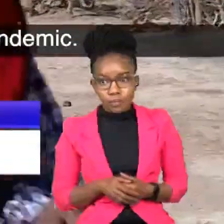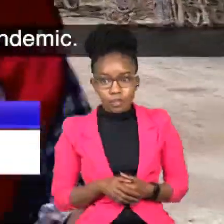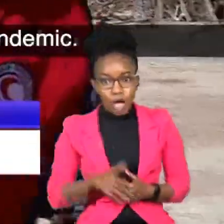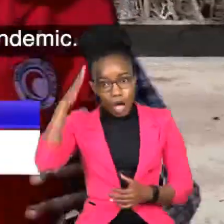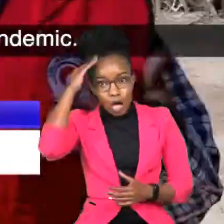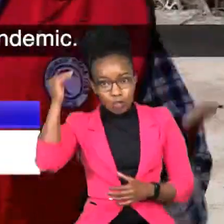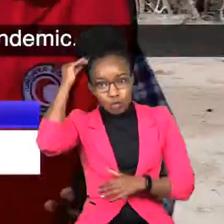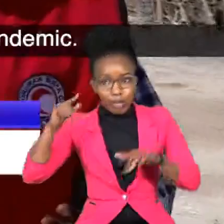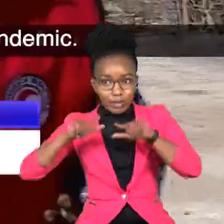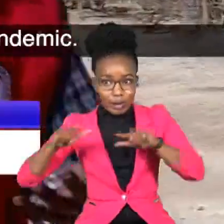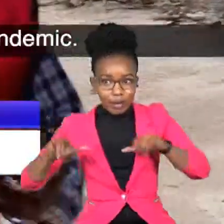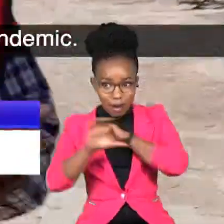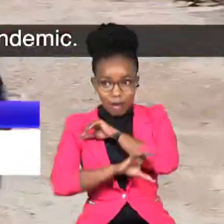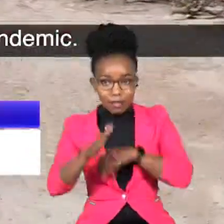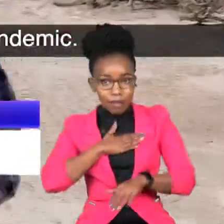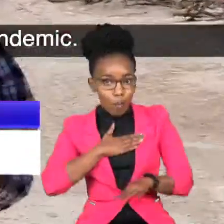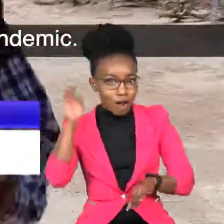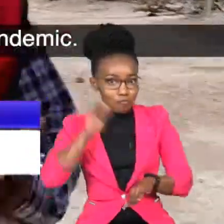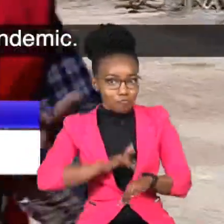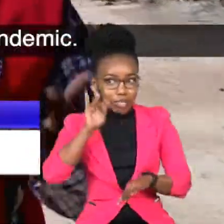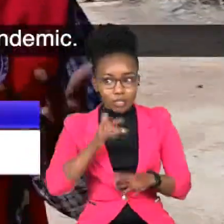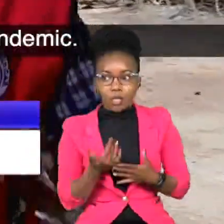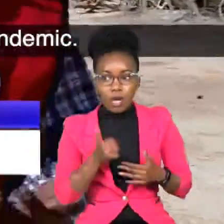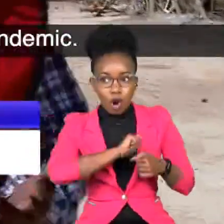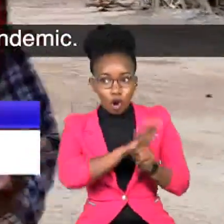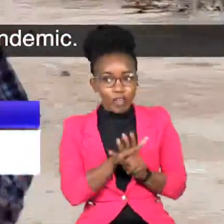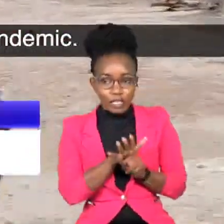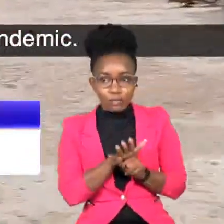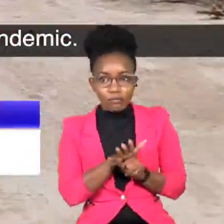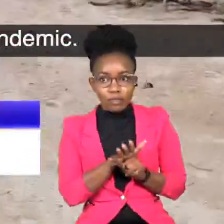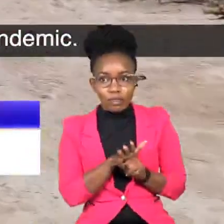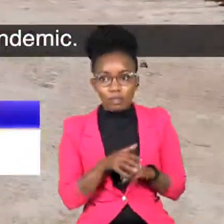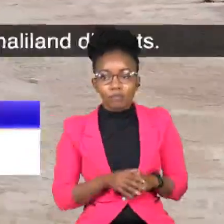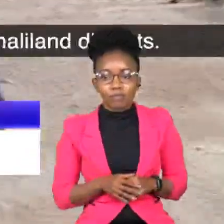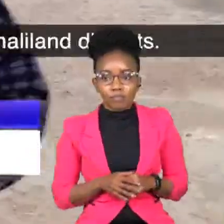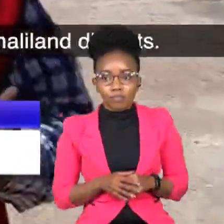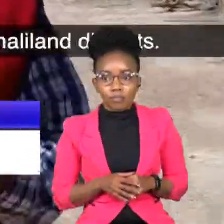Somaliland is one of the countries affected by the COVID-19 pandemic.